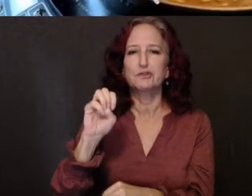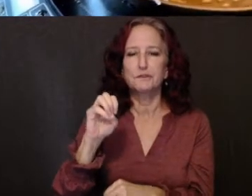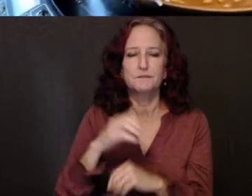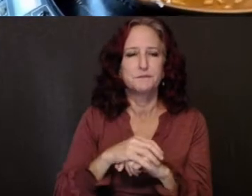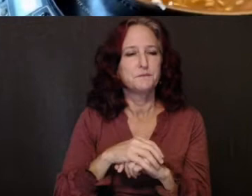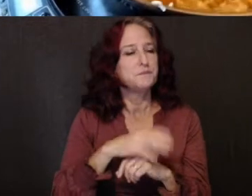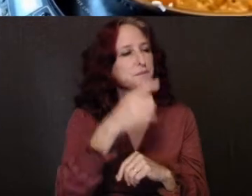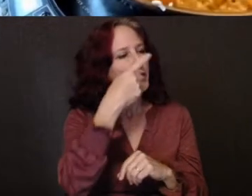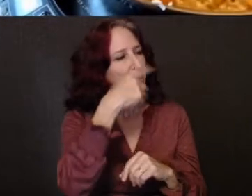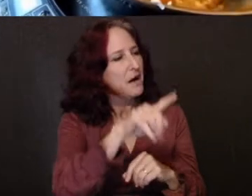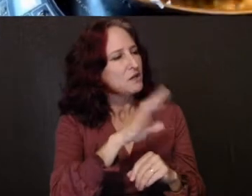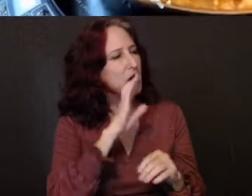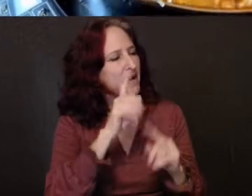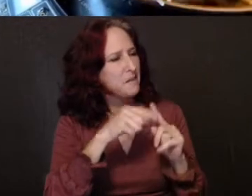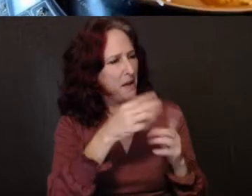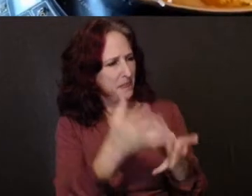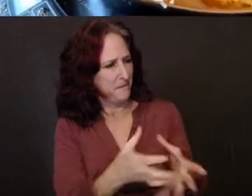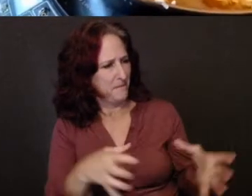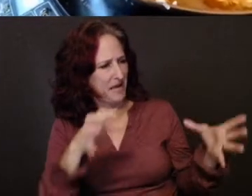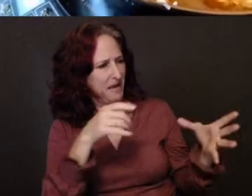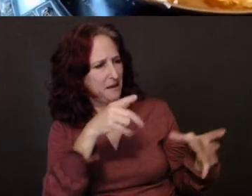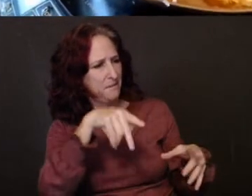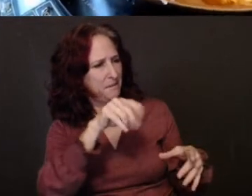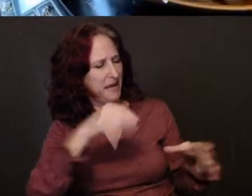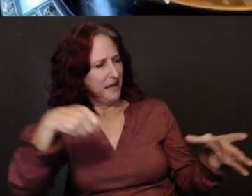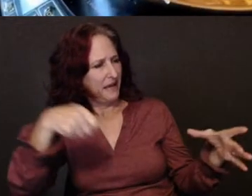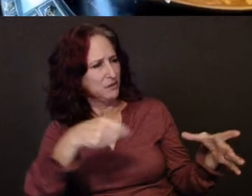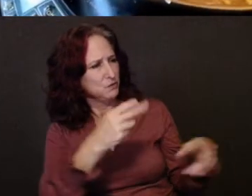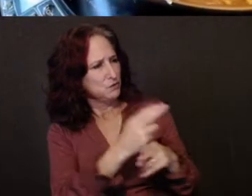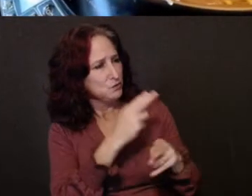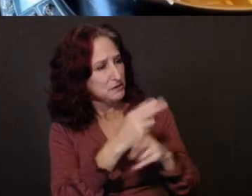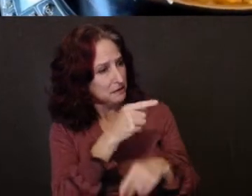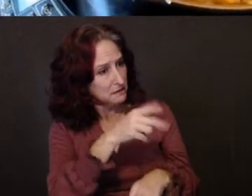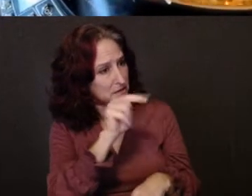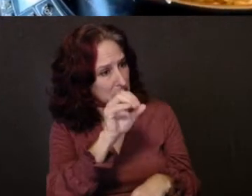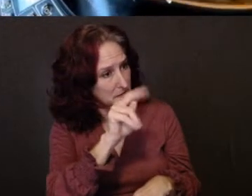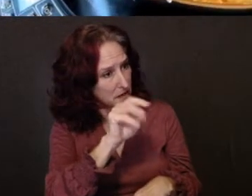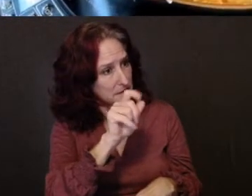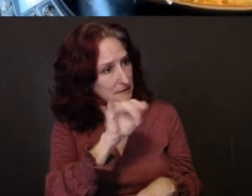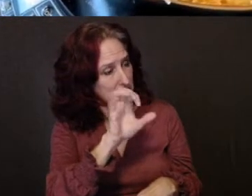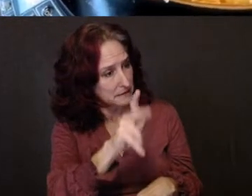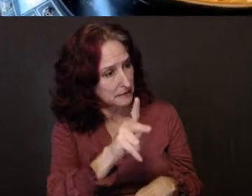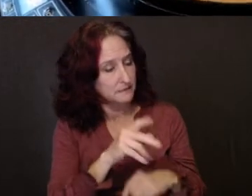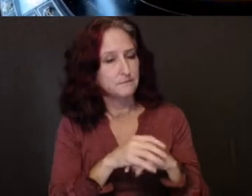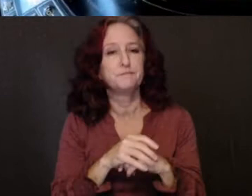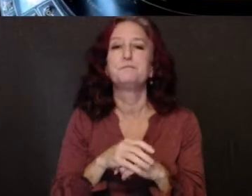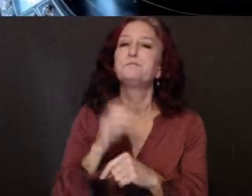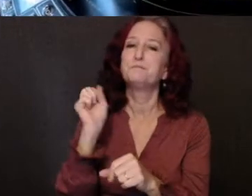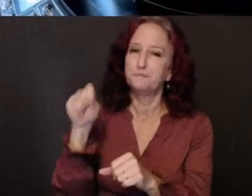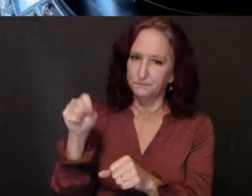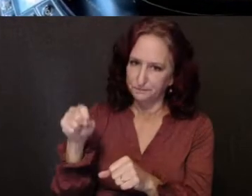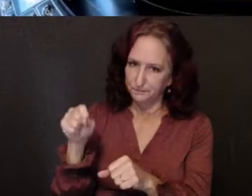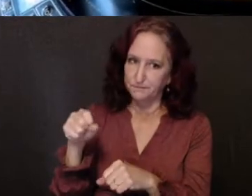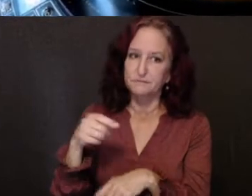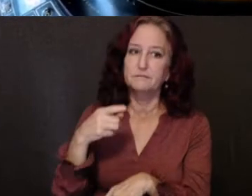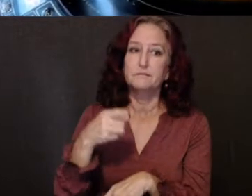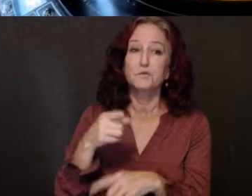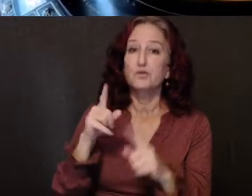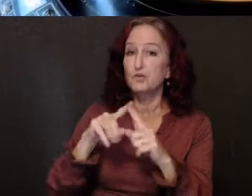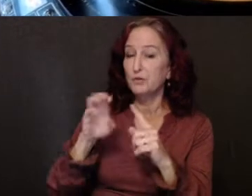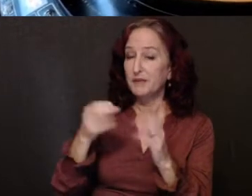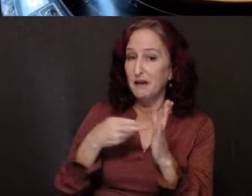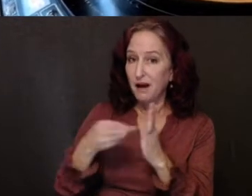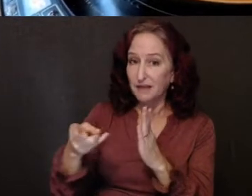bit chunky, just because it tastes really good. Can you tell people a little bit about the pan that